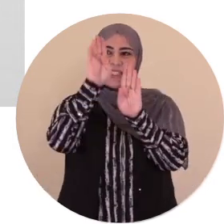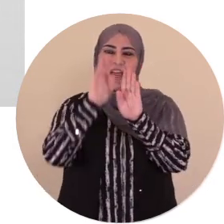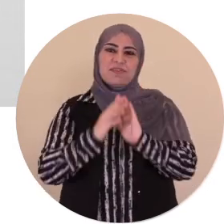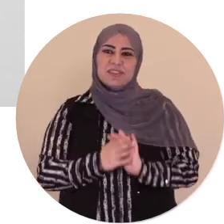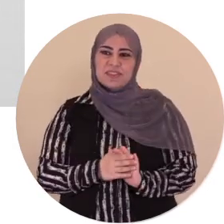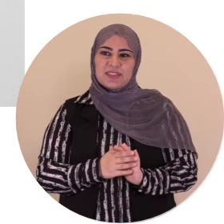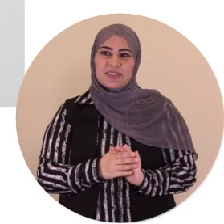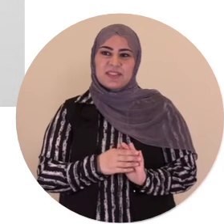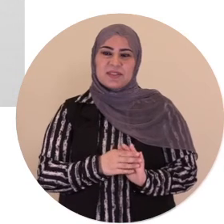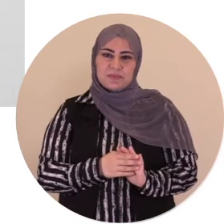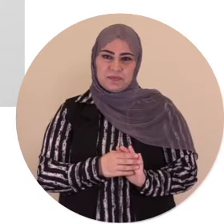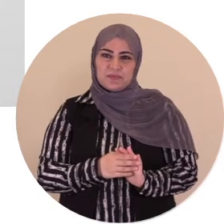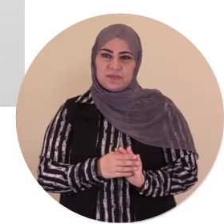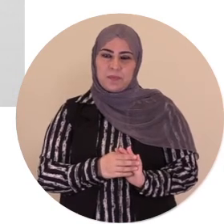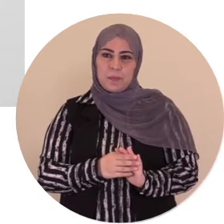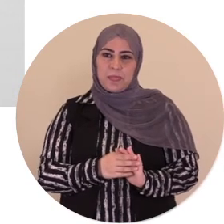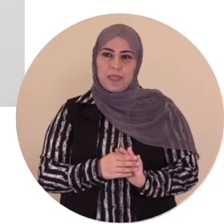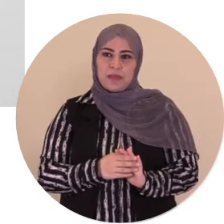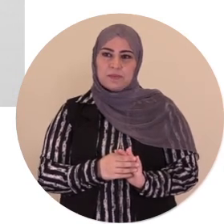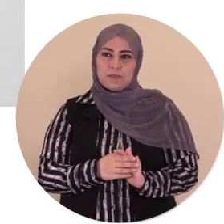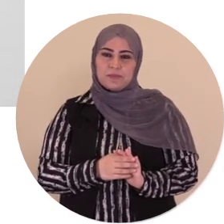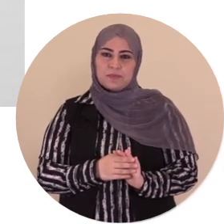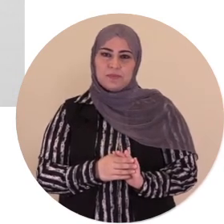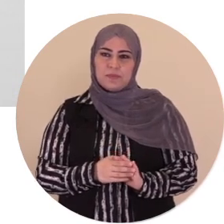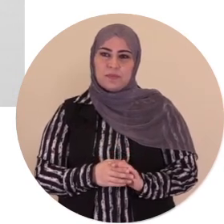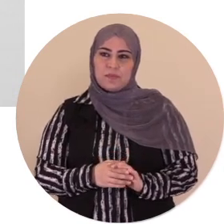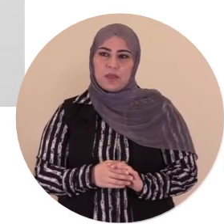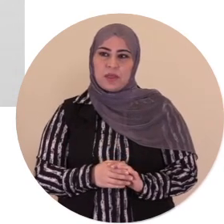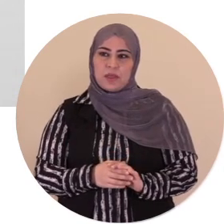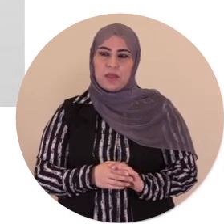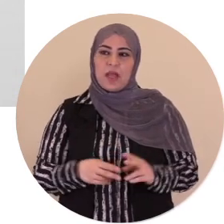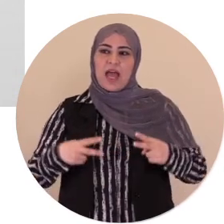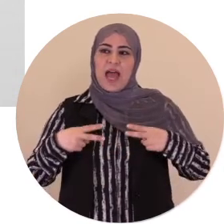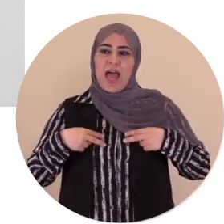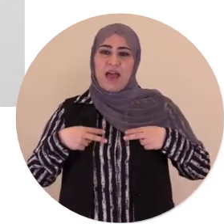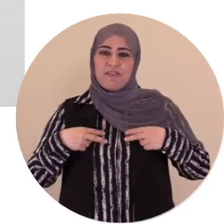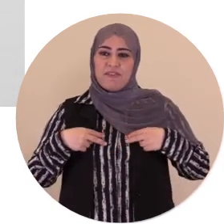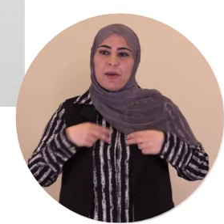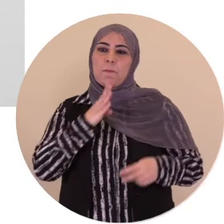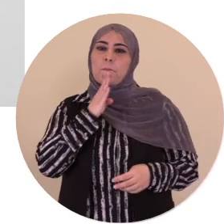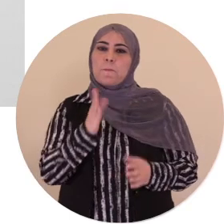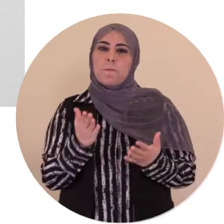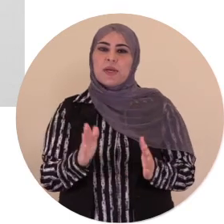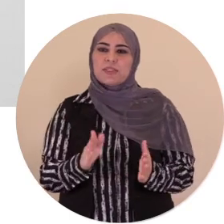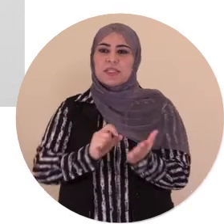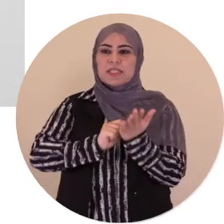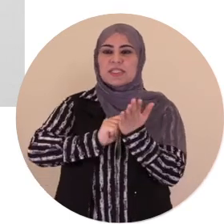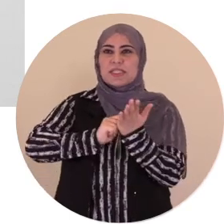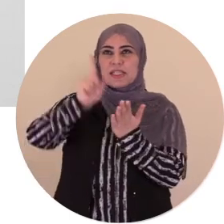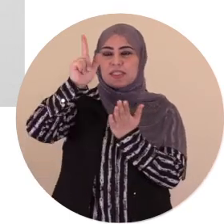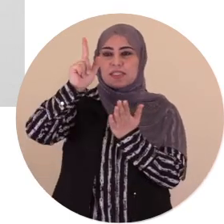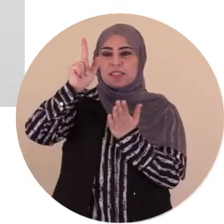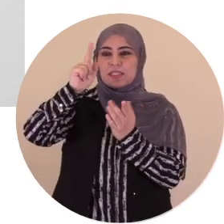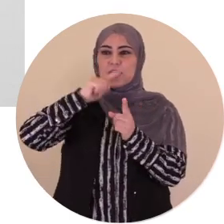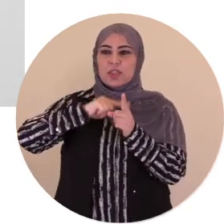send? Spacecraft and probes to Venus. So we start with those. Spacecraft and probes have been sent to Venus